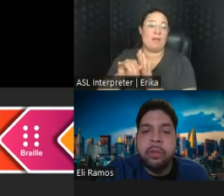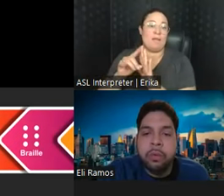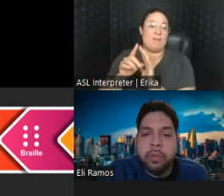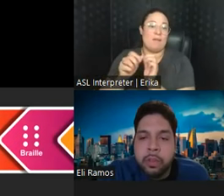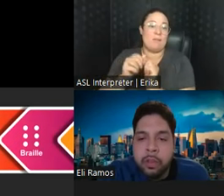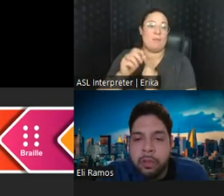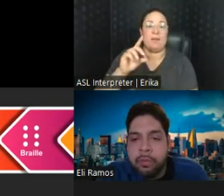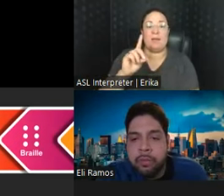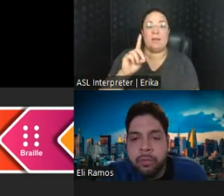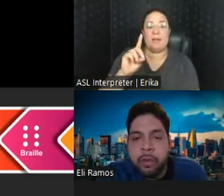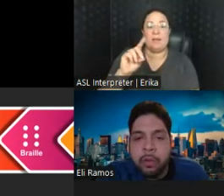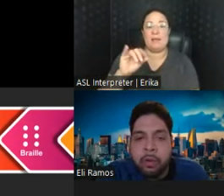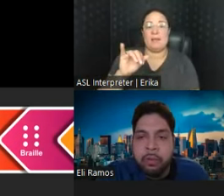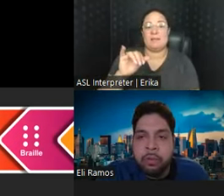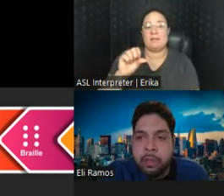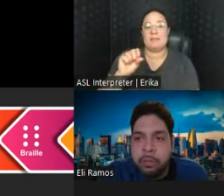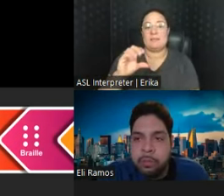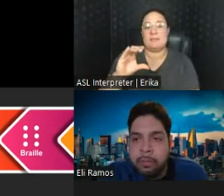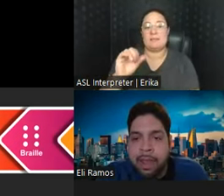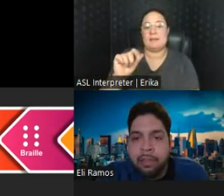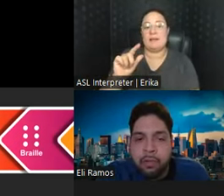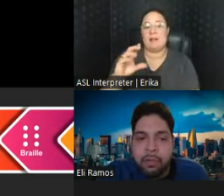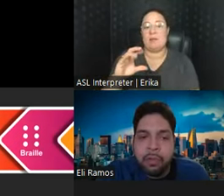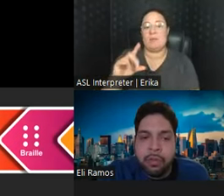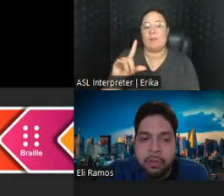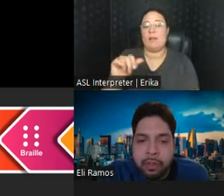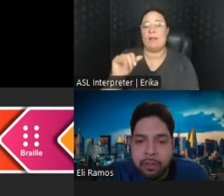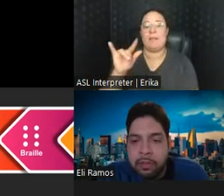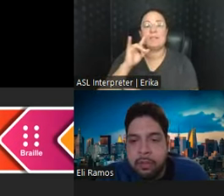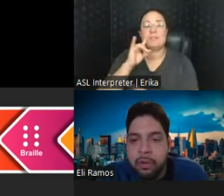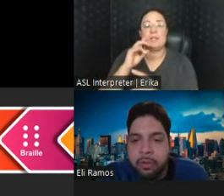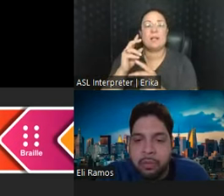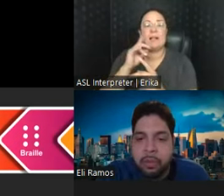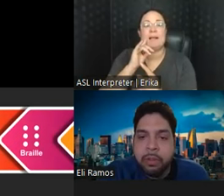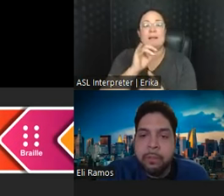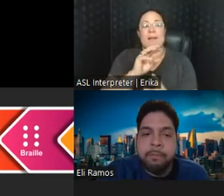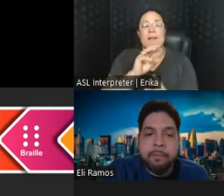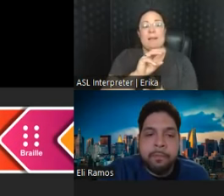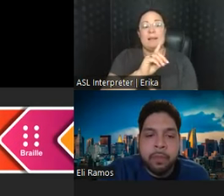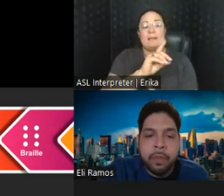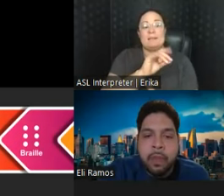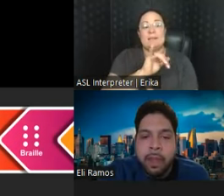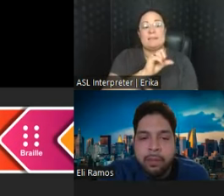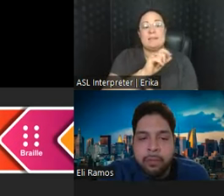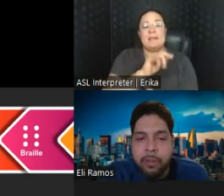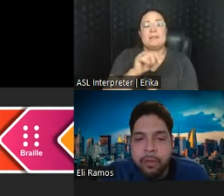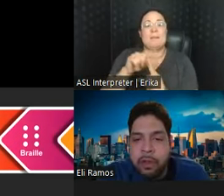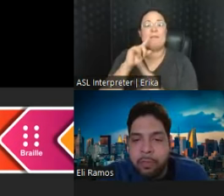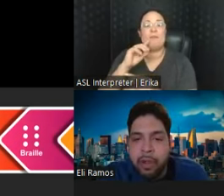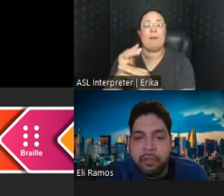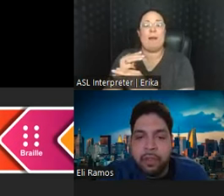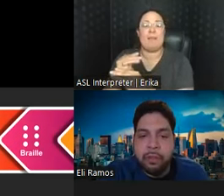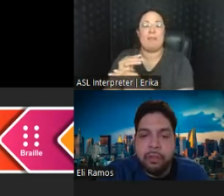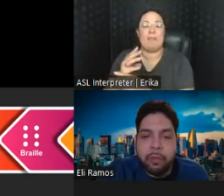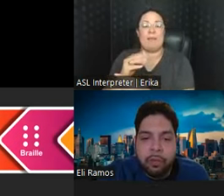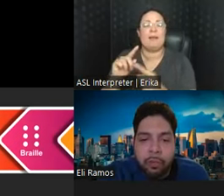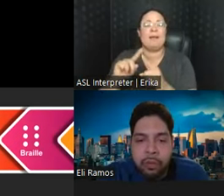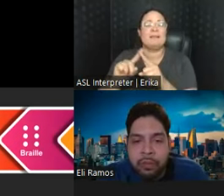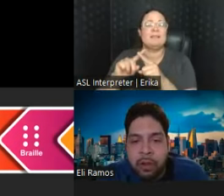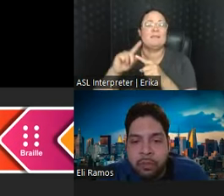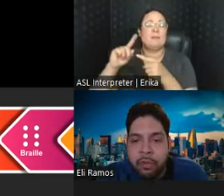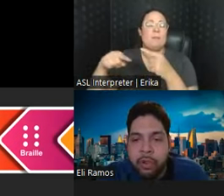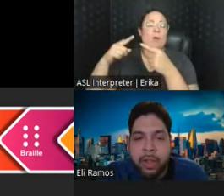Dyscalculia, which if you didn't know, is the math version of dyslexia, to put it simply. And different processing